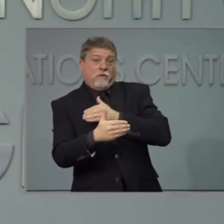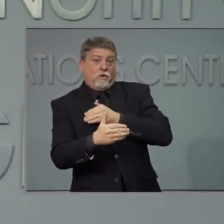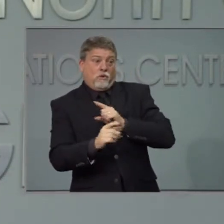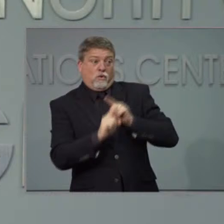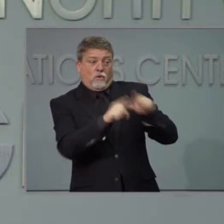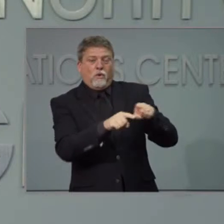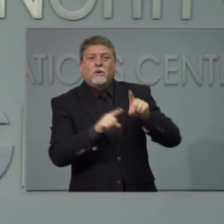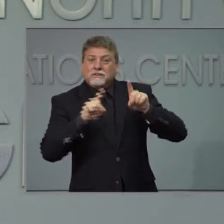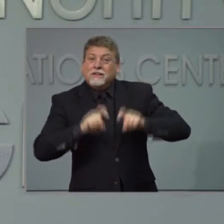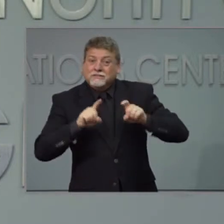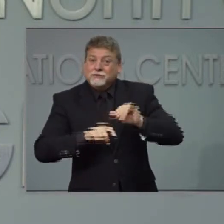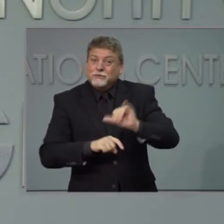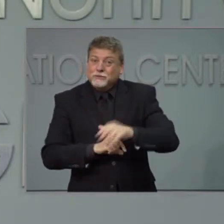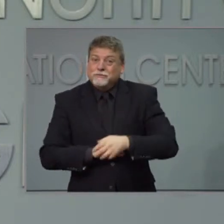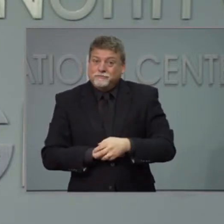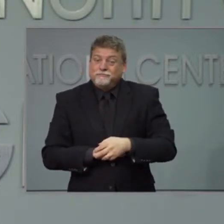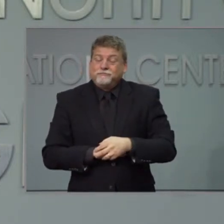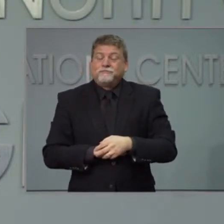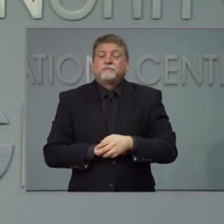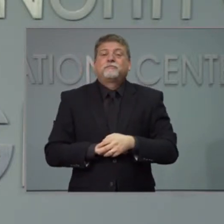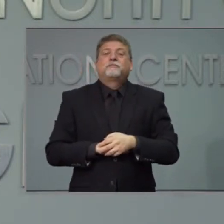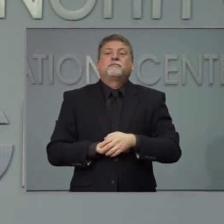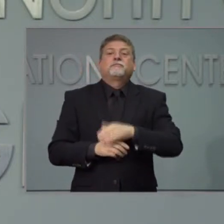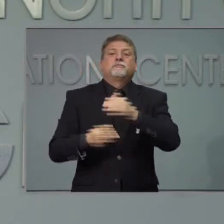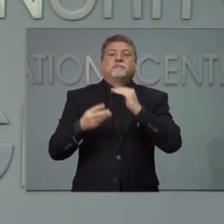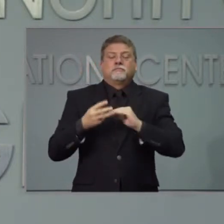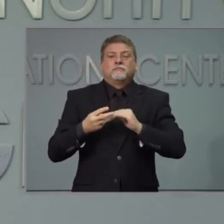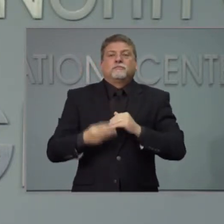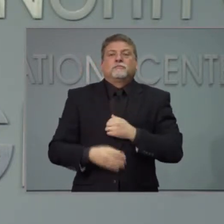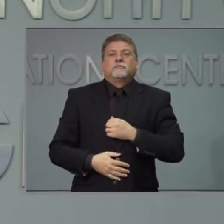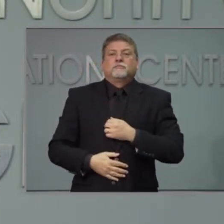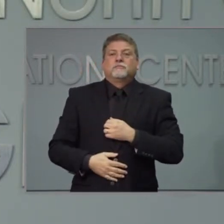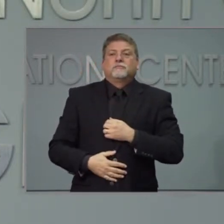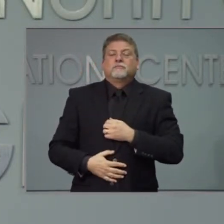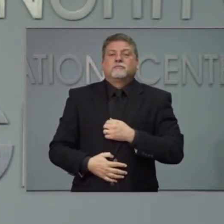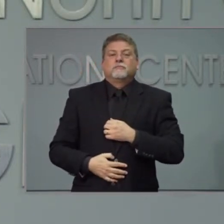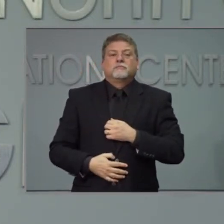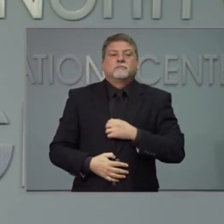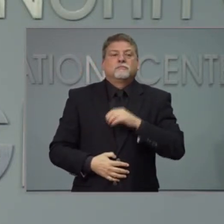Our next question is from Cole Del Charco with WUNC.